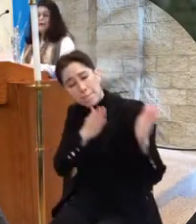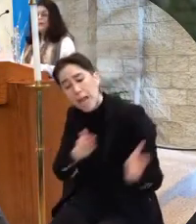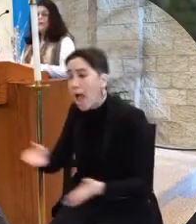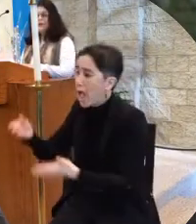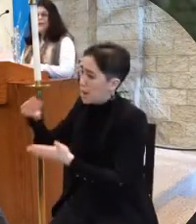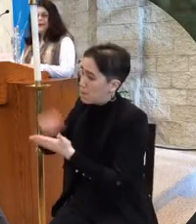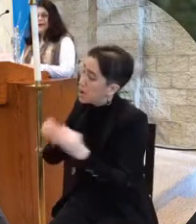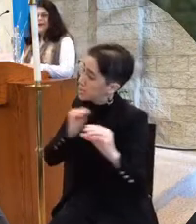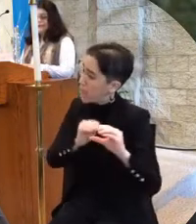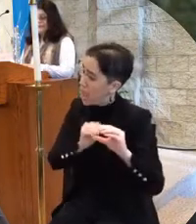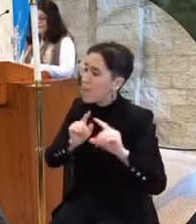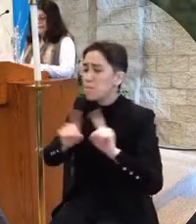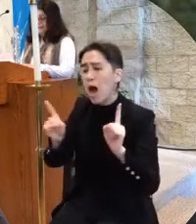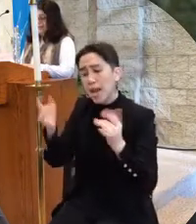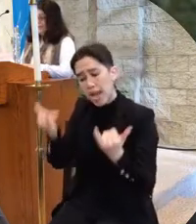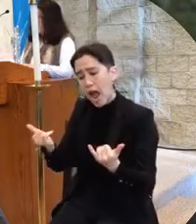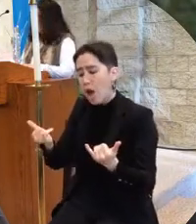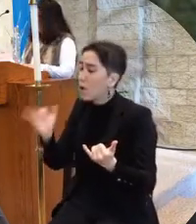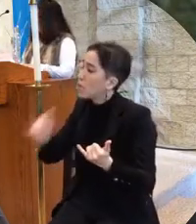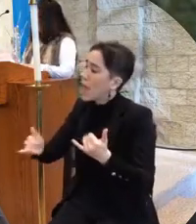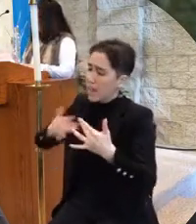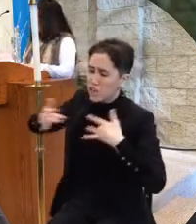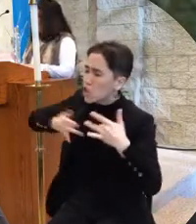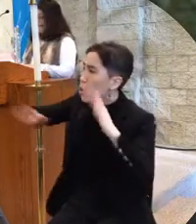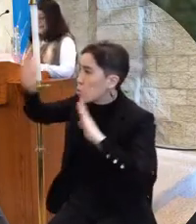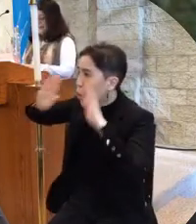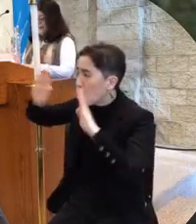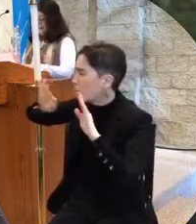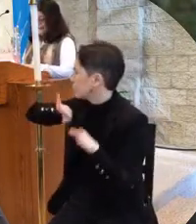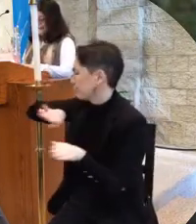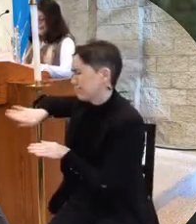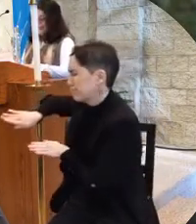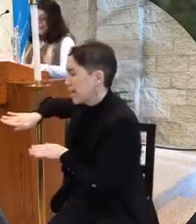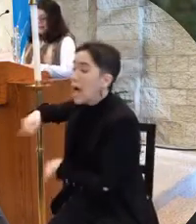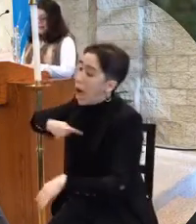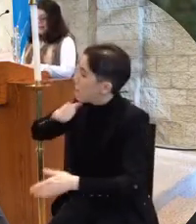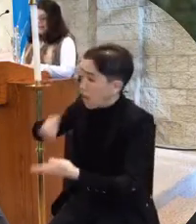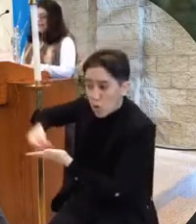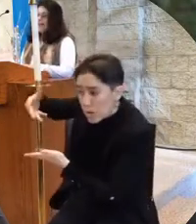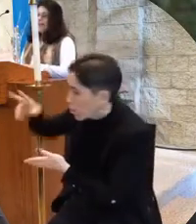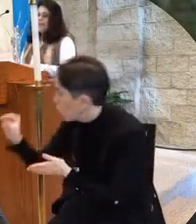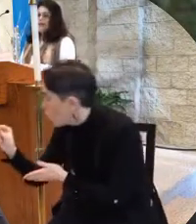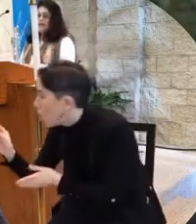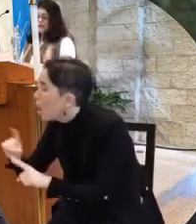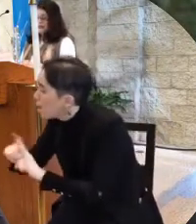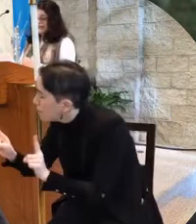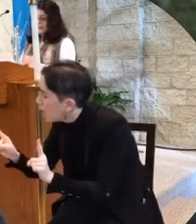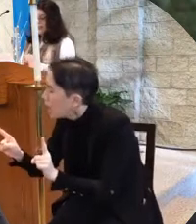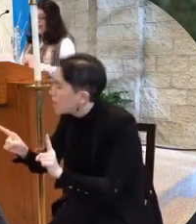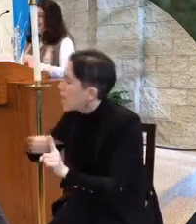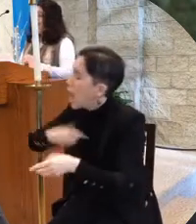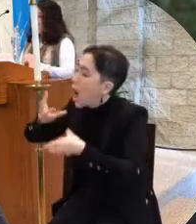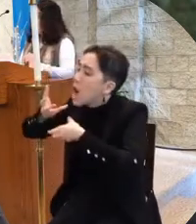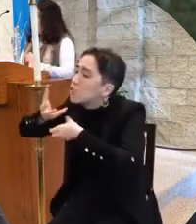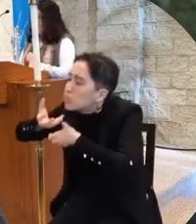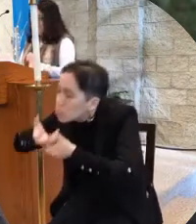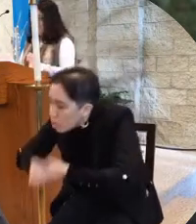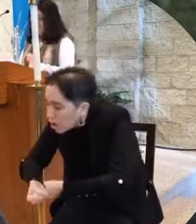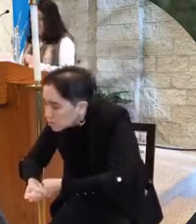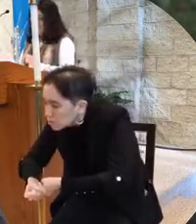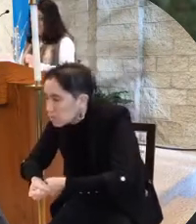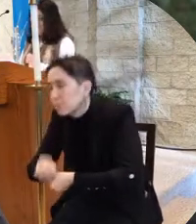now I don't worry about it. Not because I'm a millionaire, I'm not, but because I've put my trust where it needs to